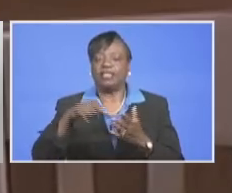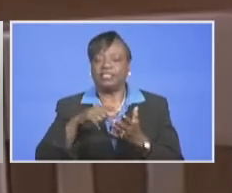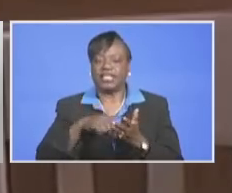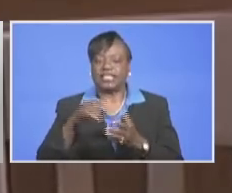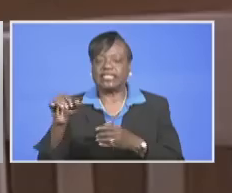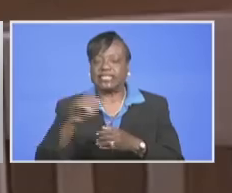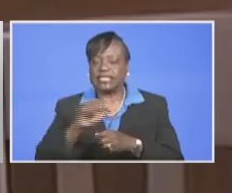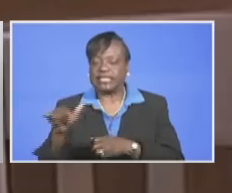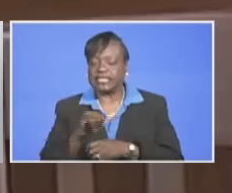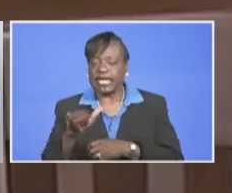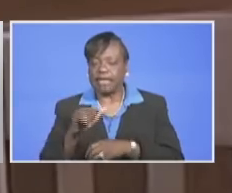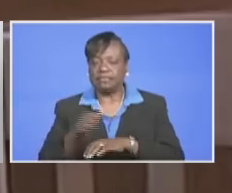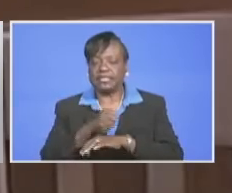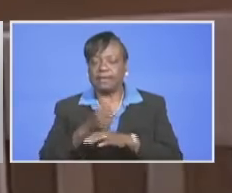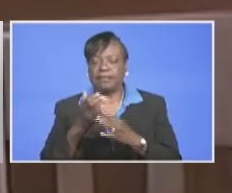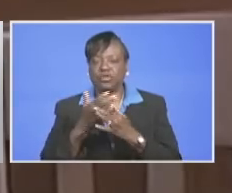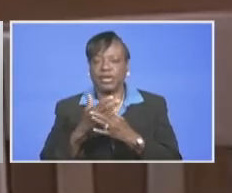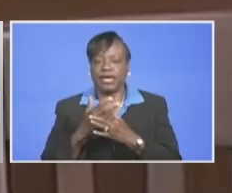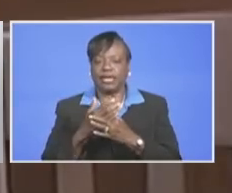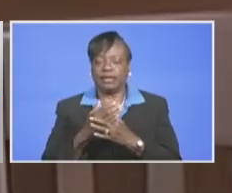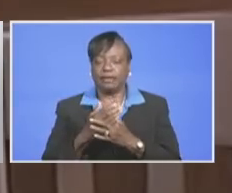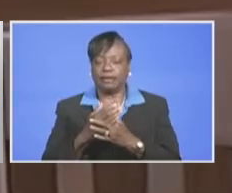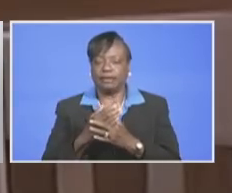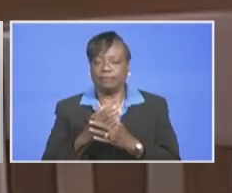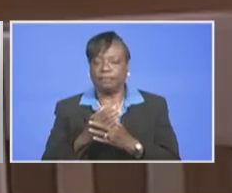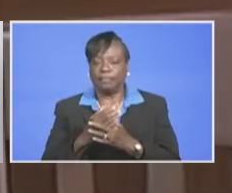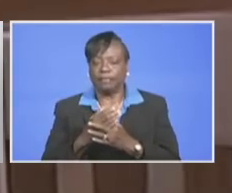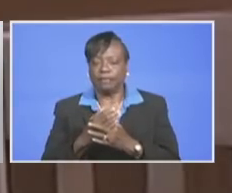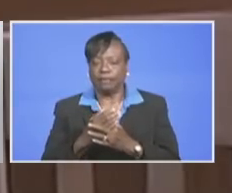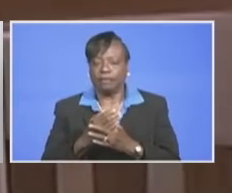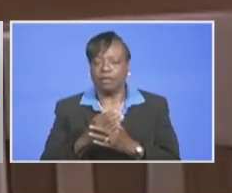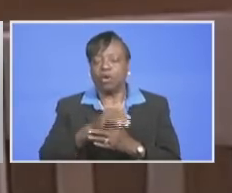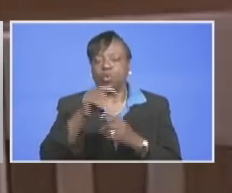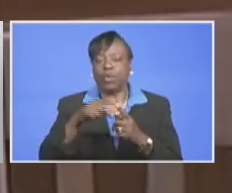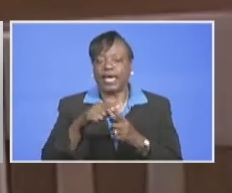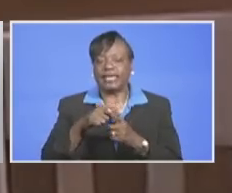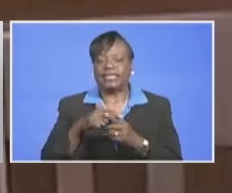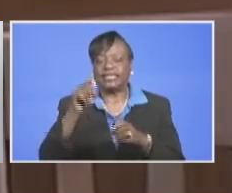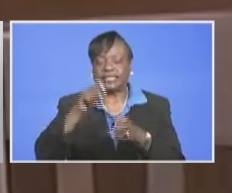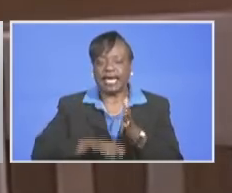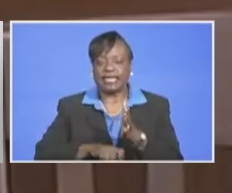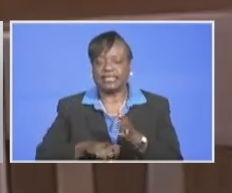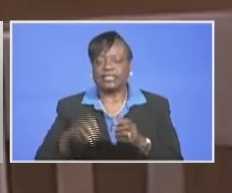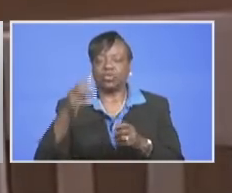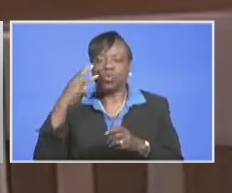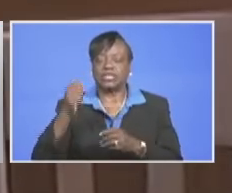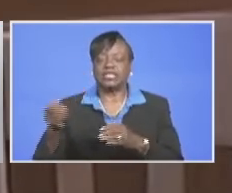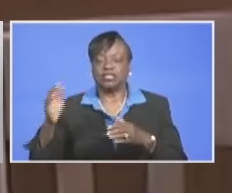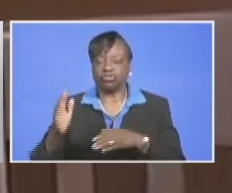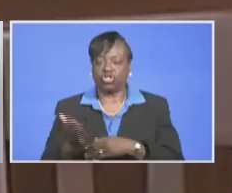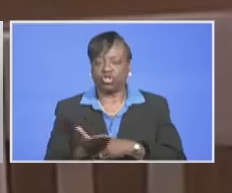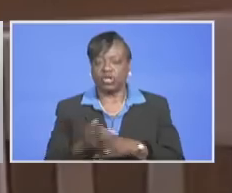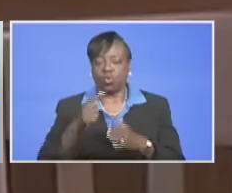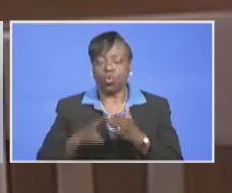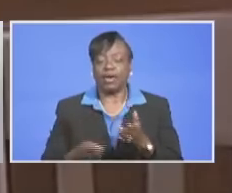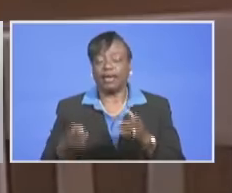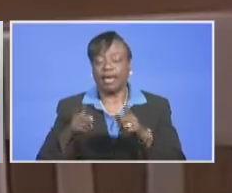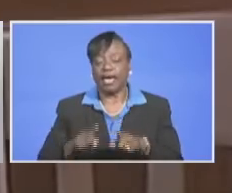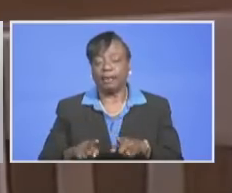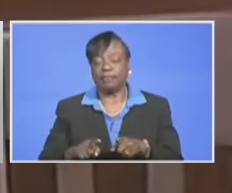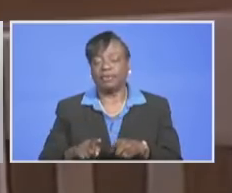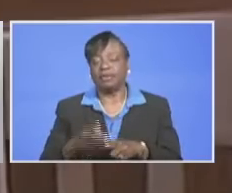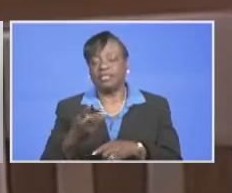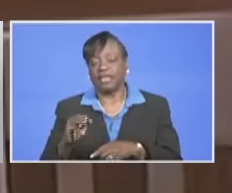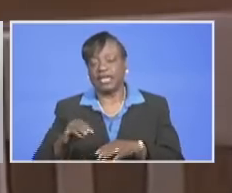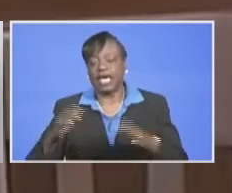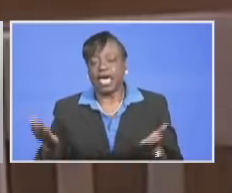2012 when excise taxes were introduced. And what happened then? Well, here we go